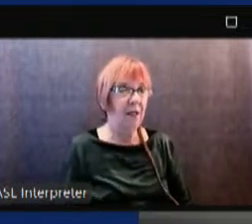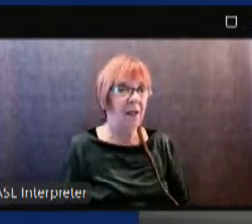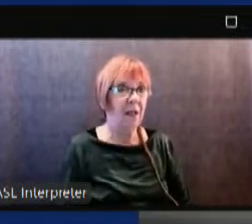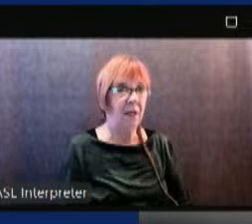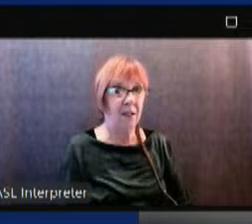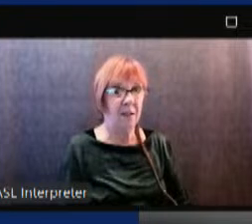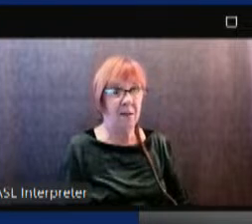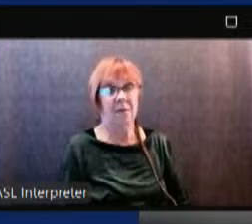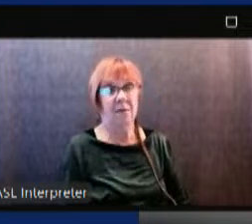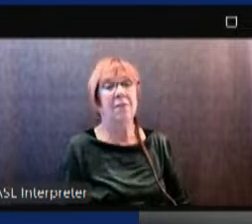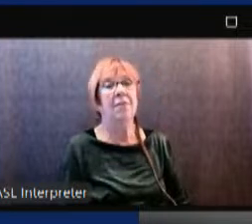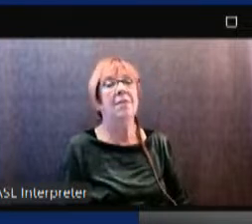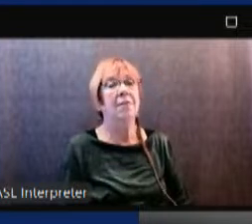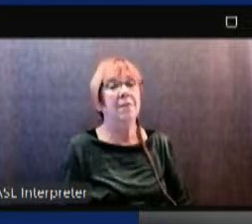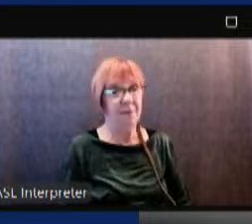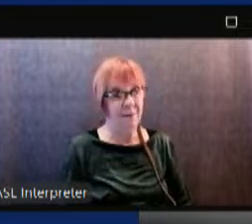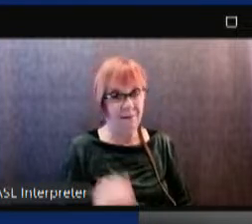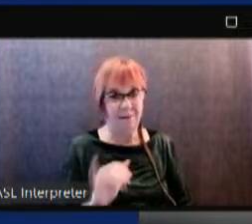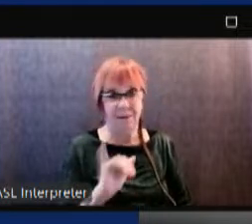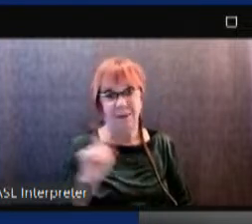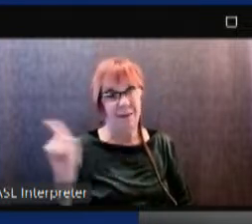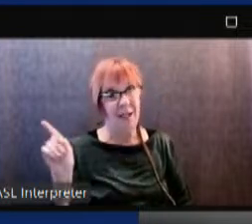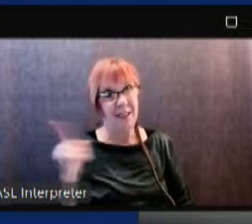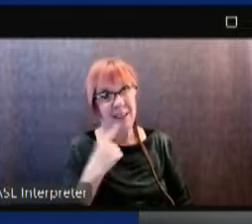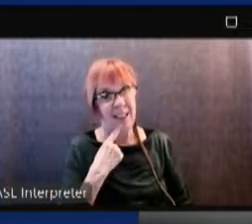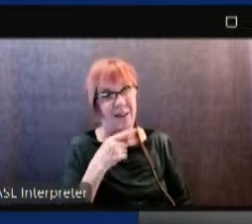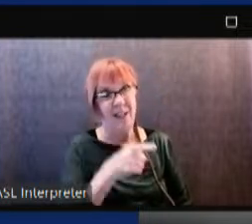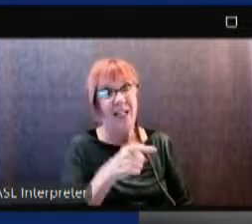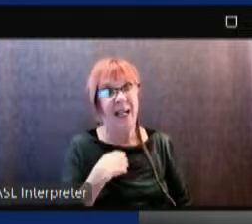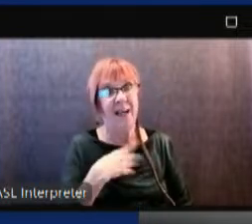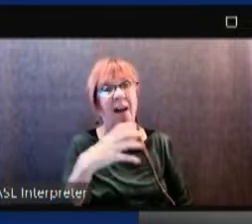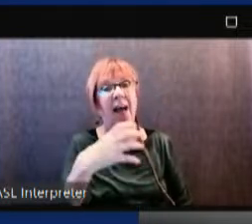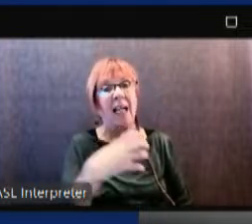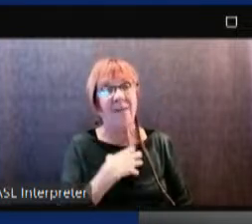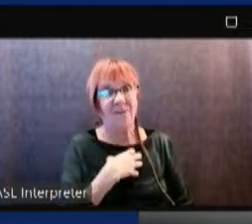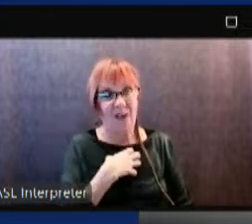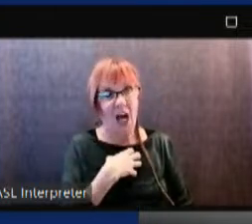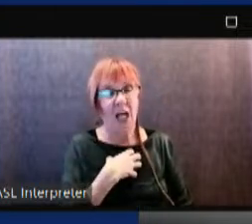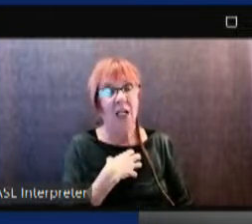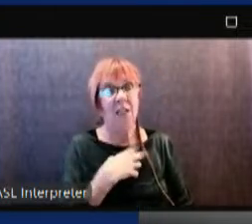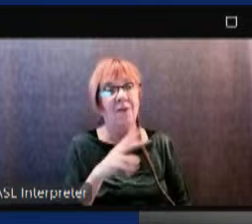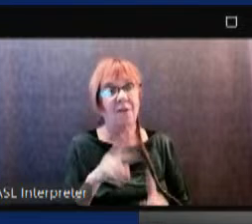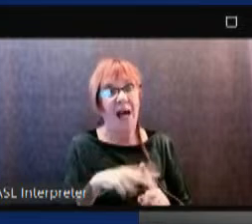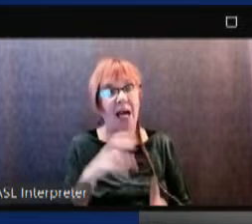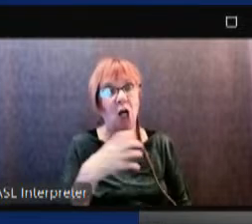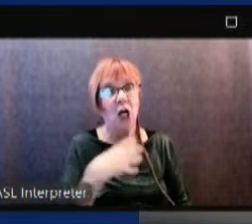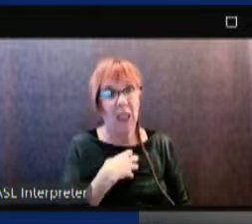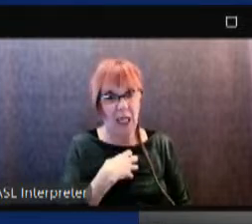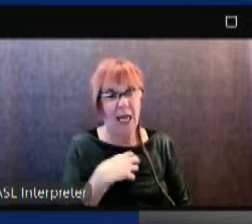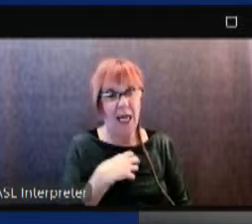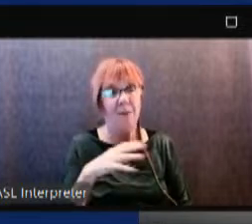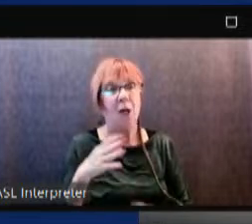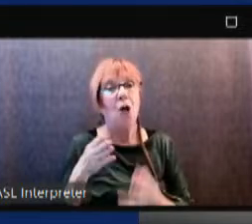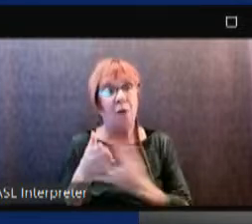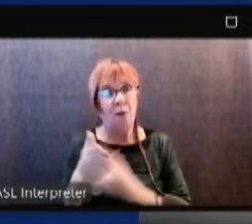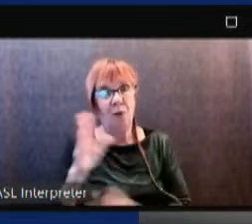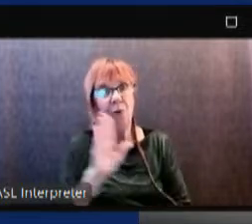So as Rob has indicated, they could file a claim on their insurance for that debris removal.